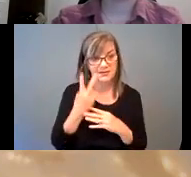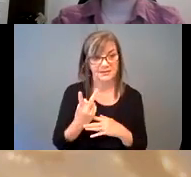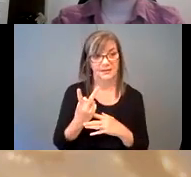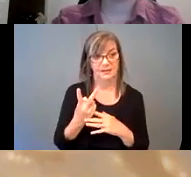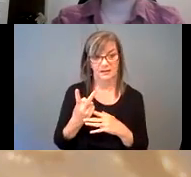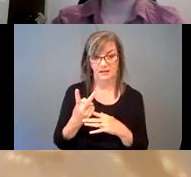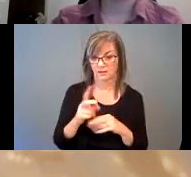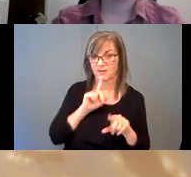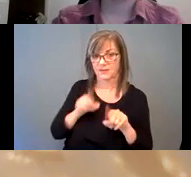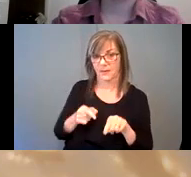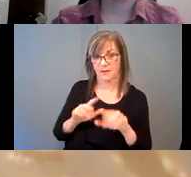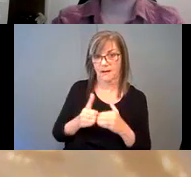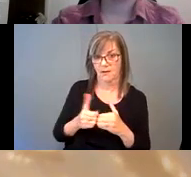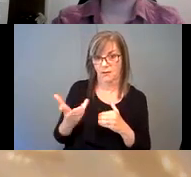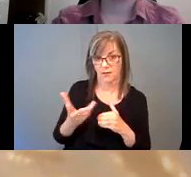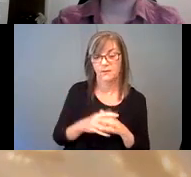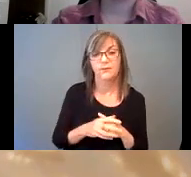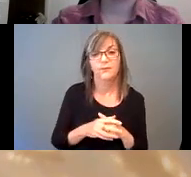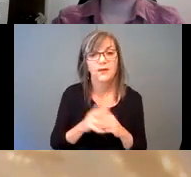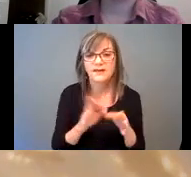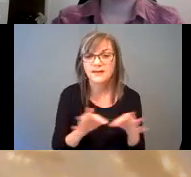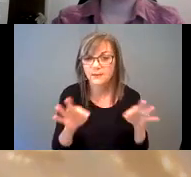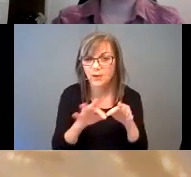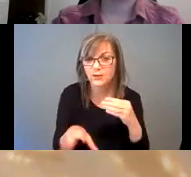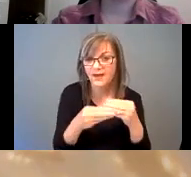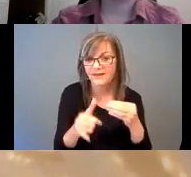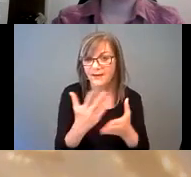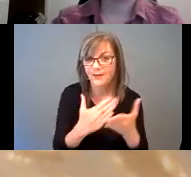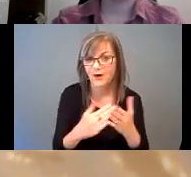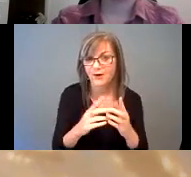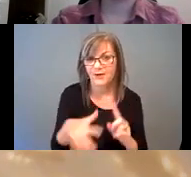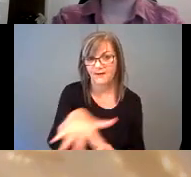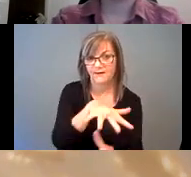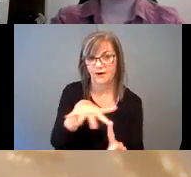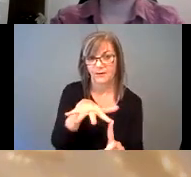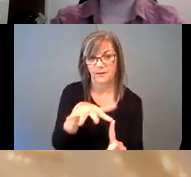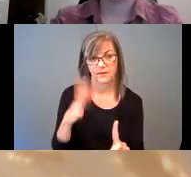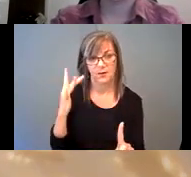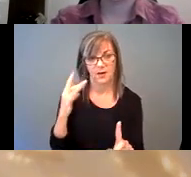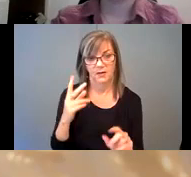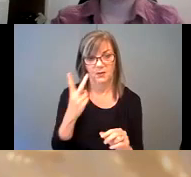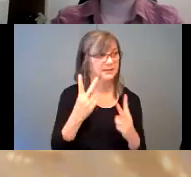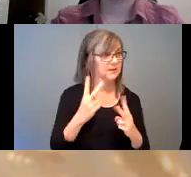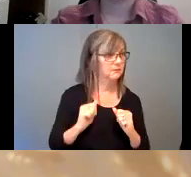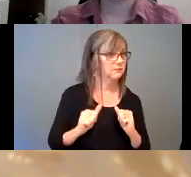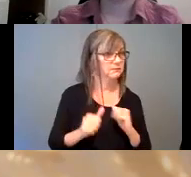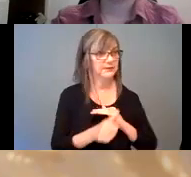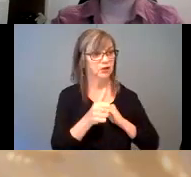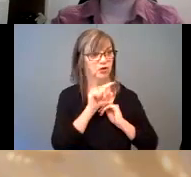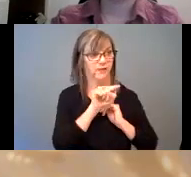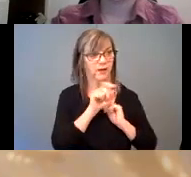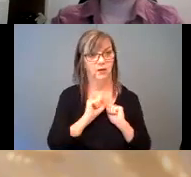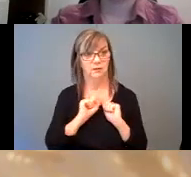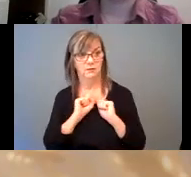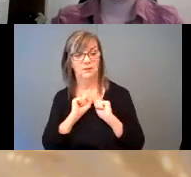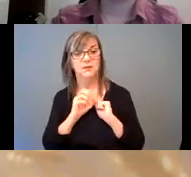environment because of kind of reading our cues of danger in our environment. And that term, the name